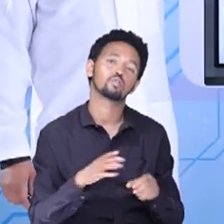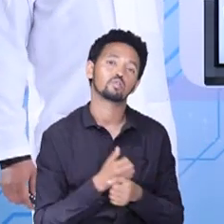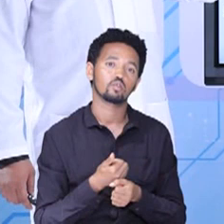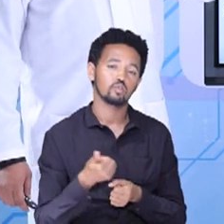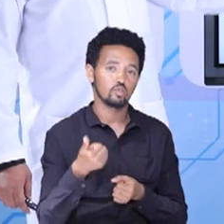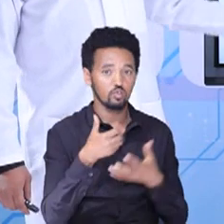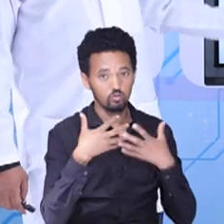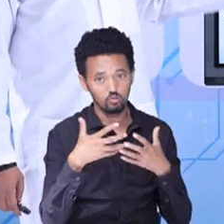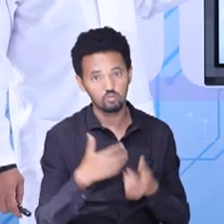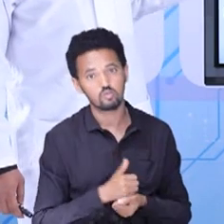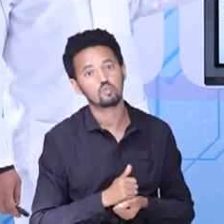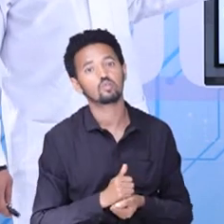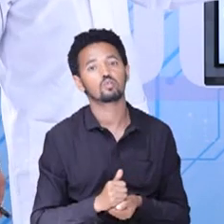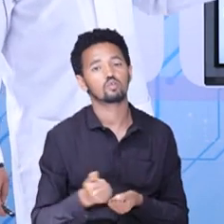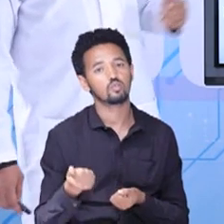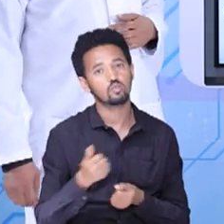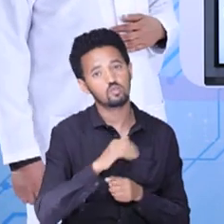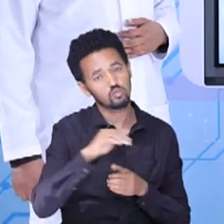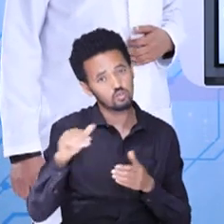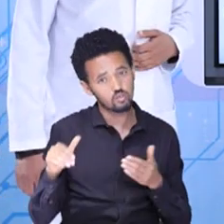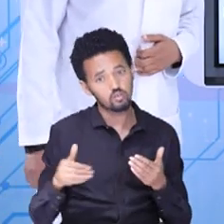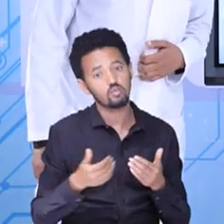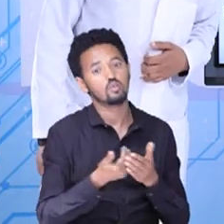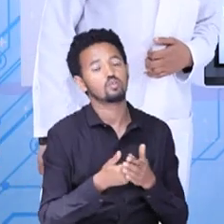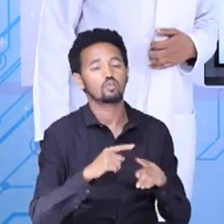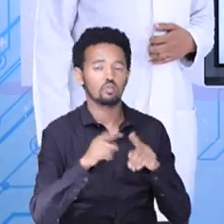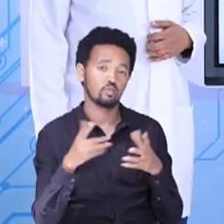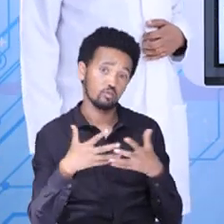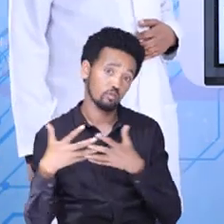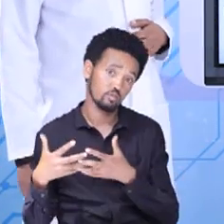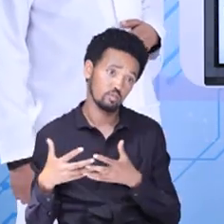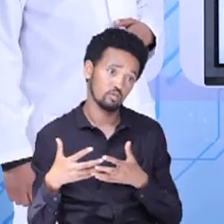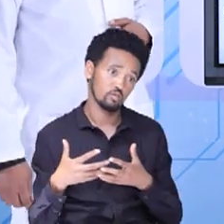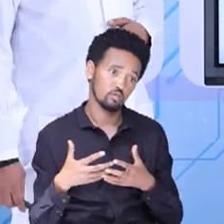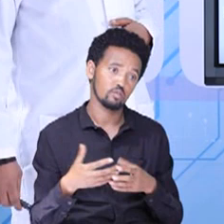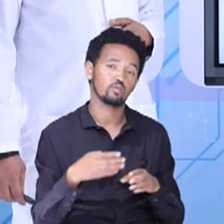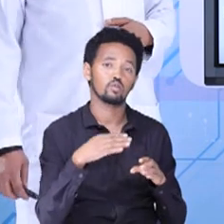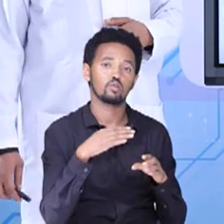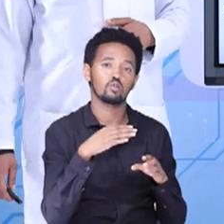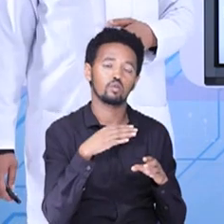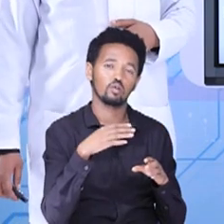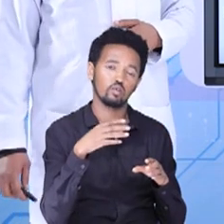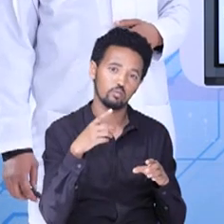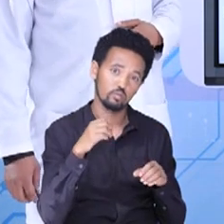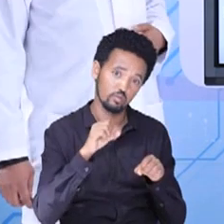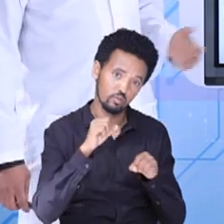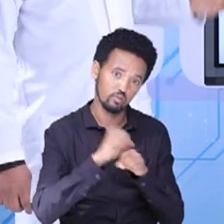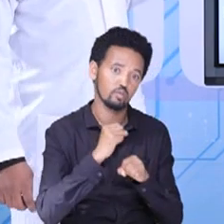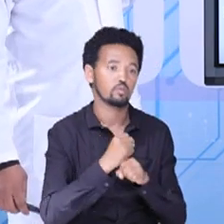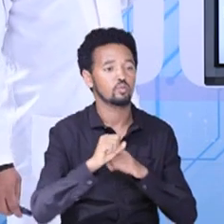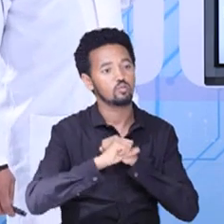insurance, industrial and commercial companies, as well as all rural and urban land in